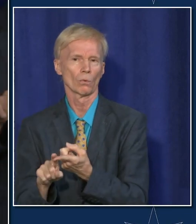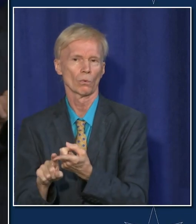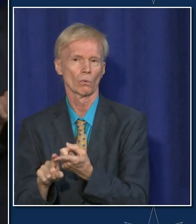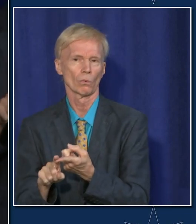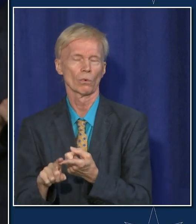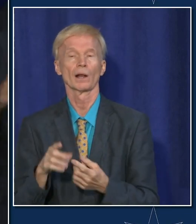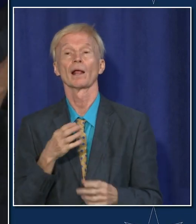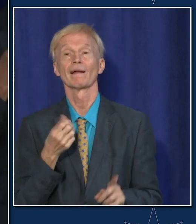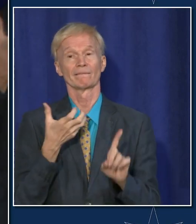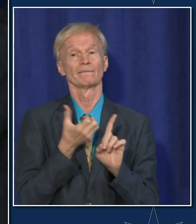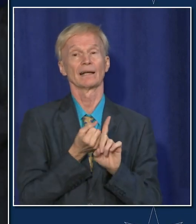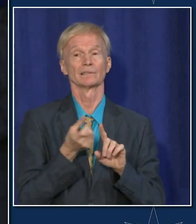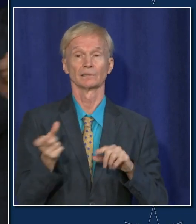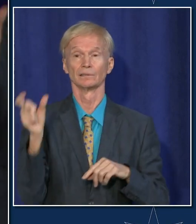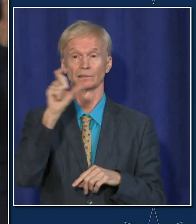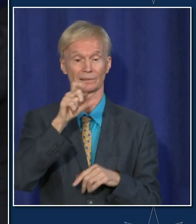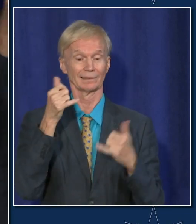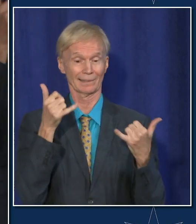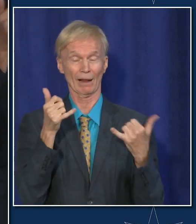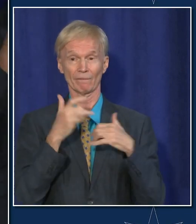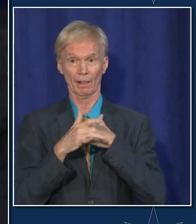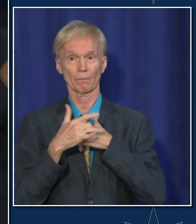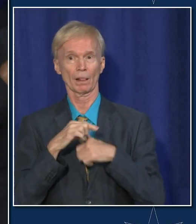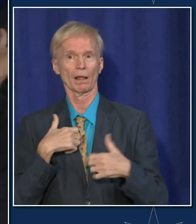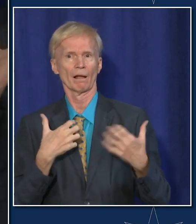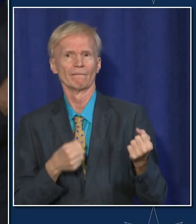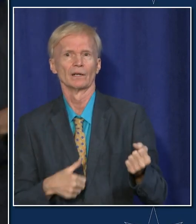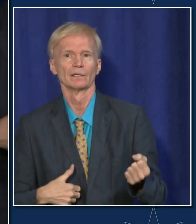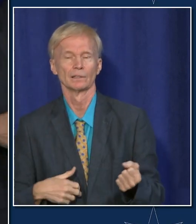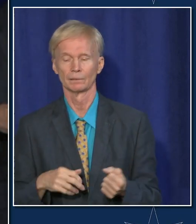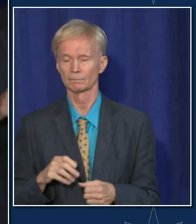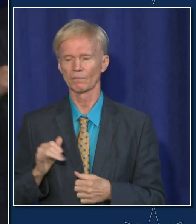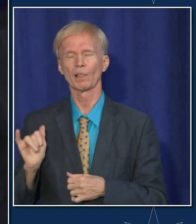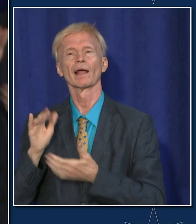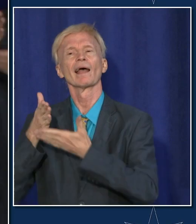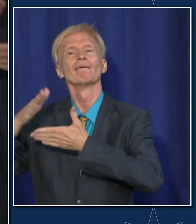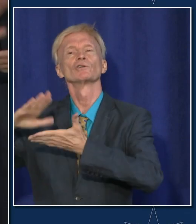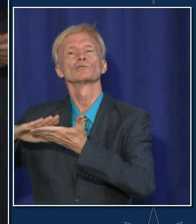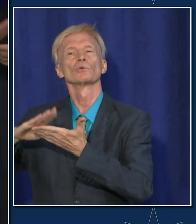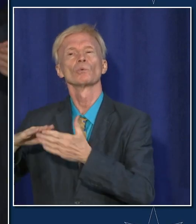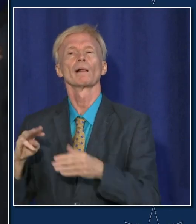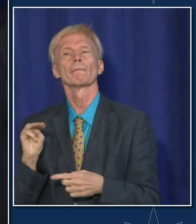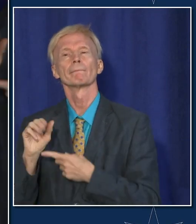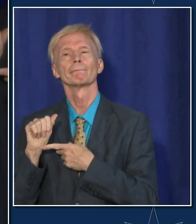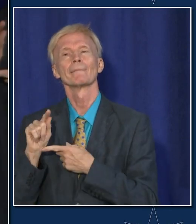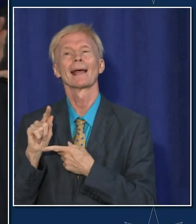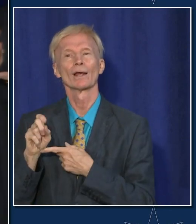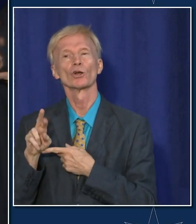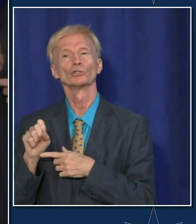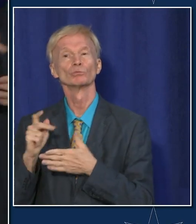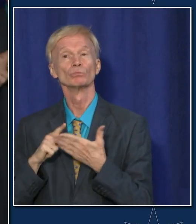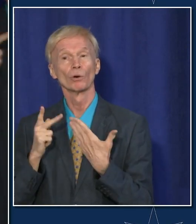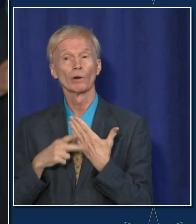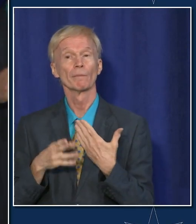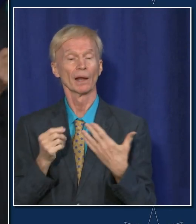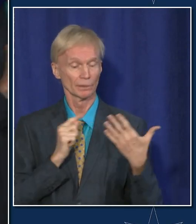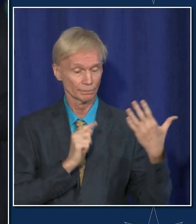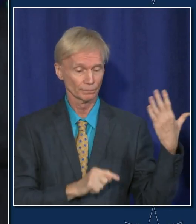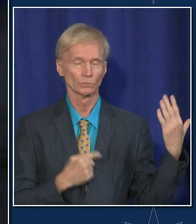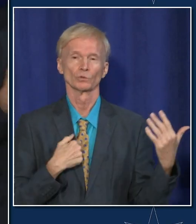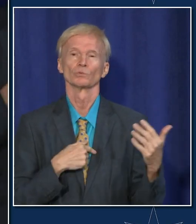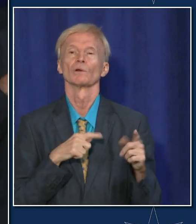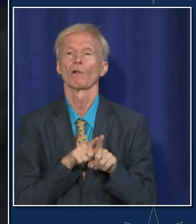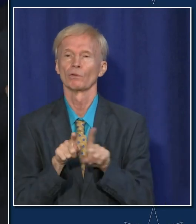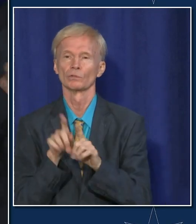with vaccine layered on top, I remain really confident. With After School Matters and some of these other things, we've done some additional outreach and looking